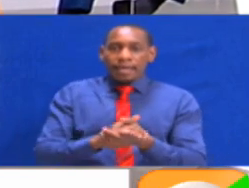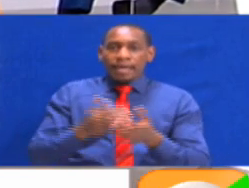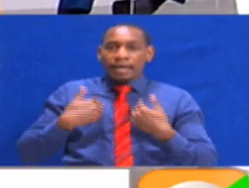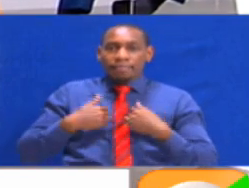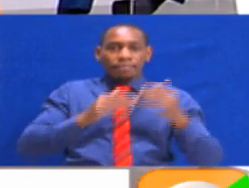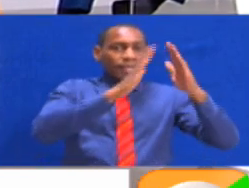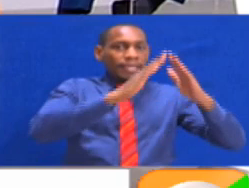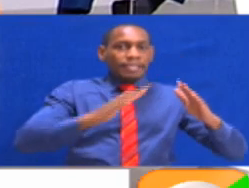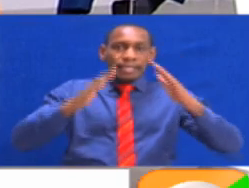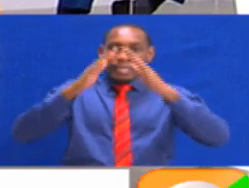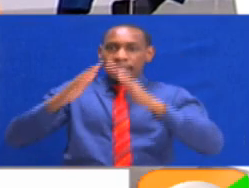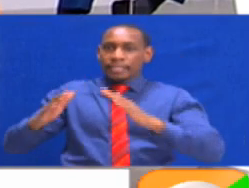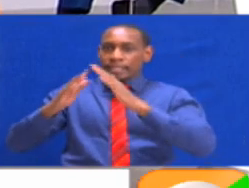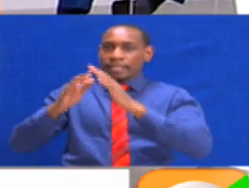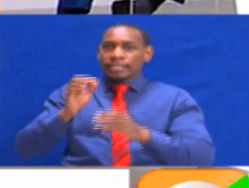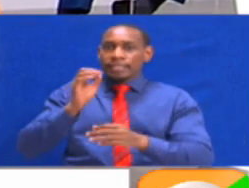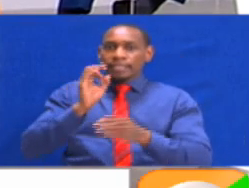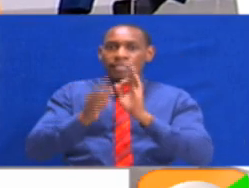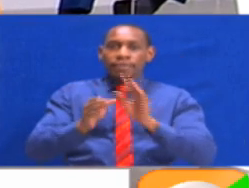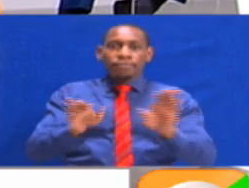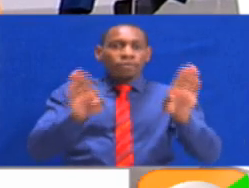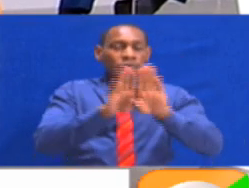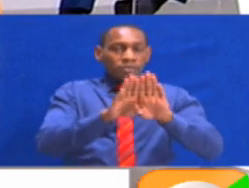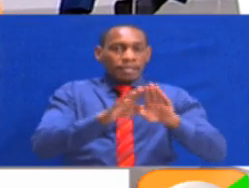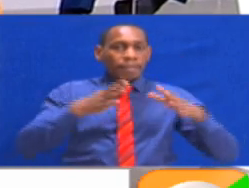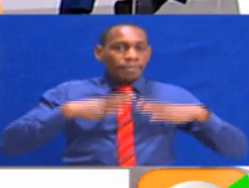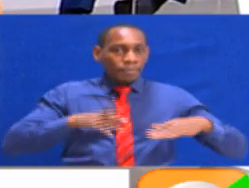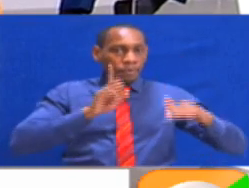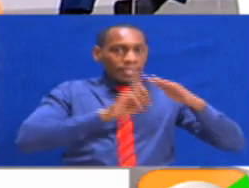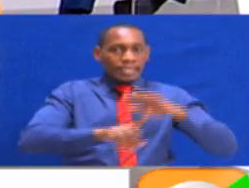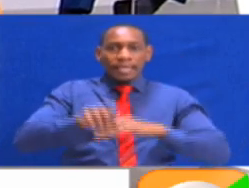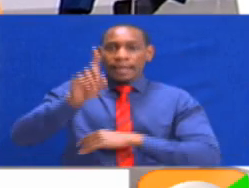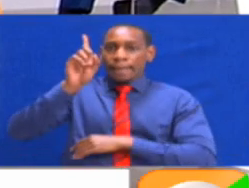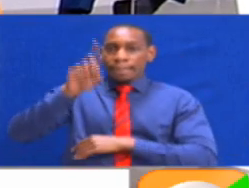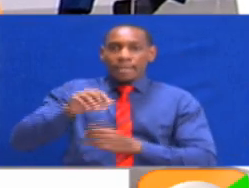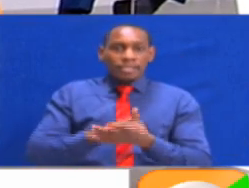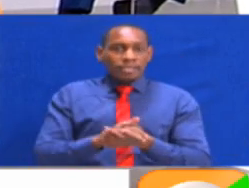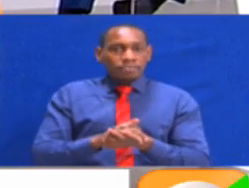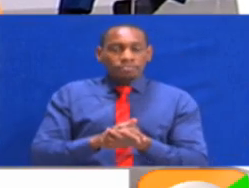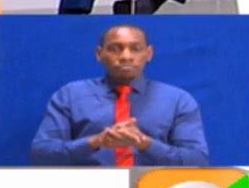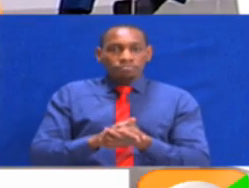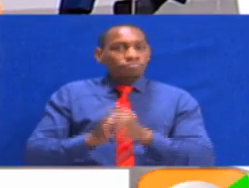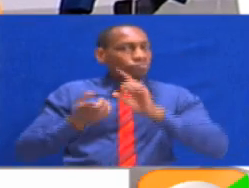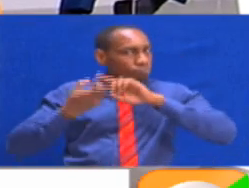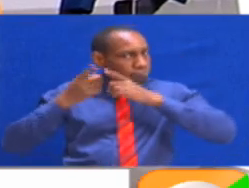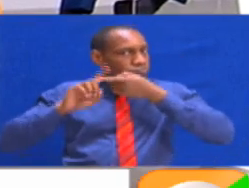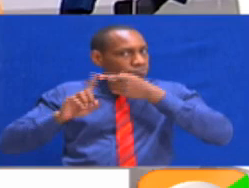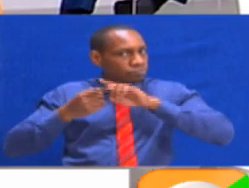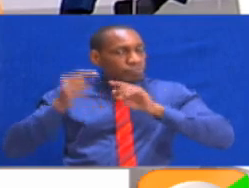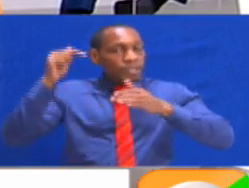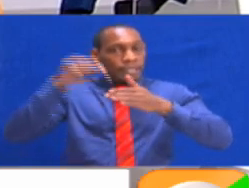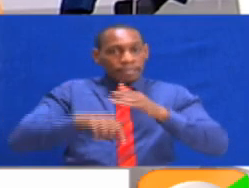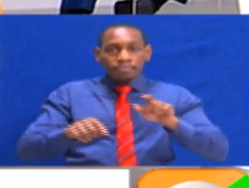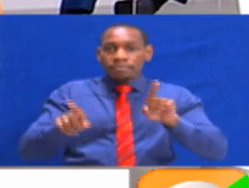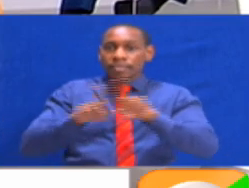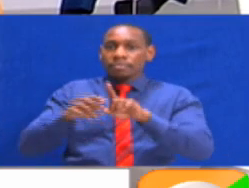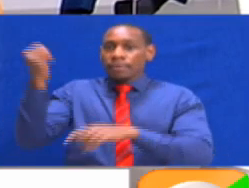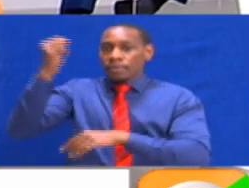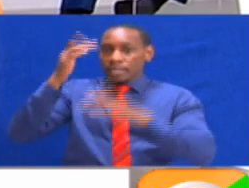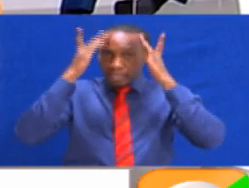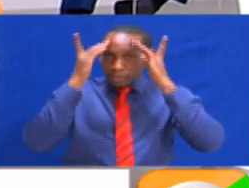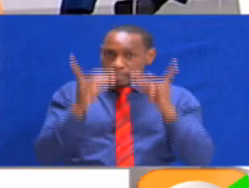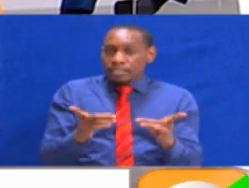if they are told you need to lock down these people in there, they will have to think very hard. And ultimately, it's a political